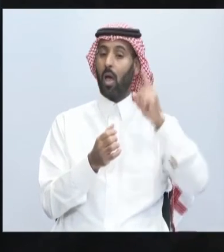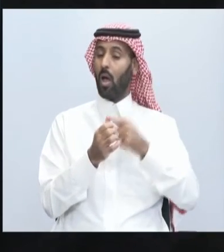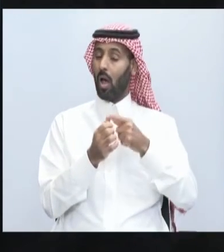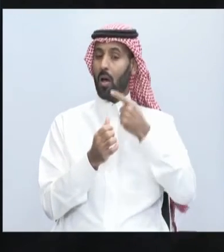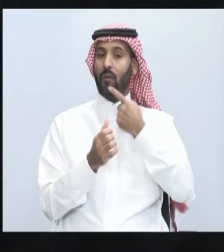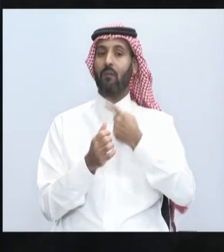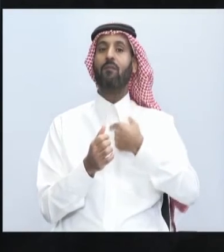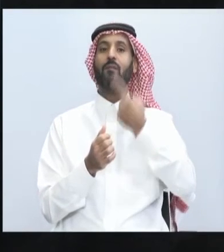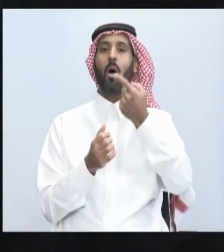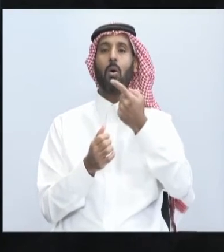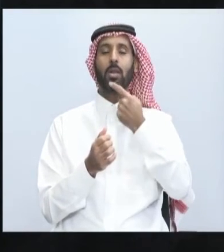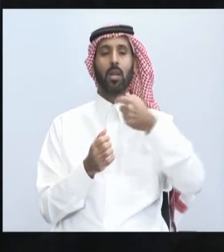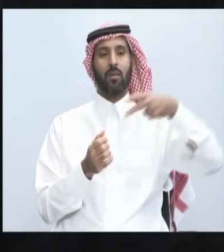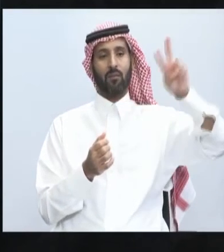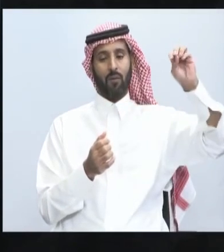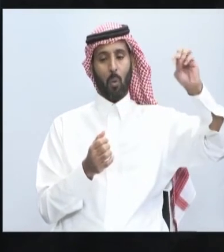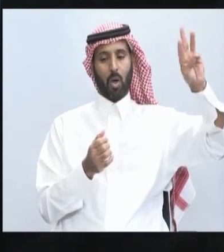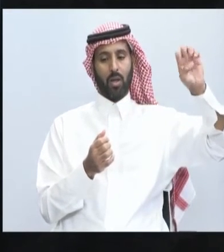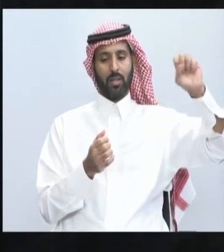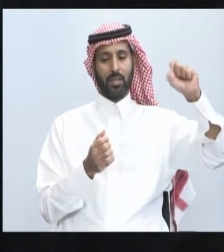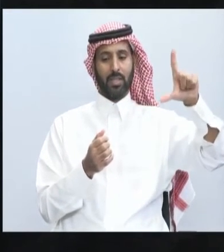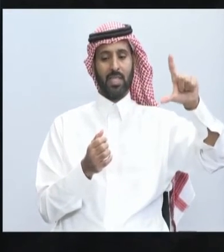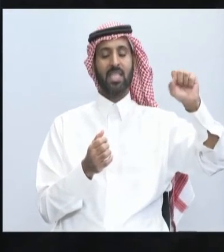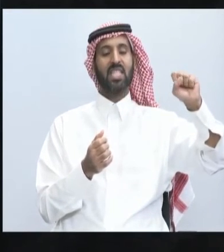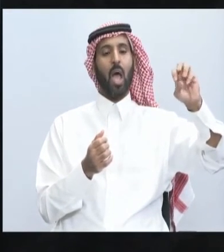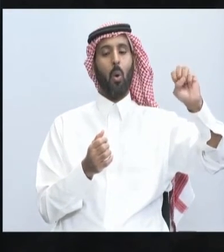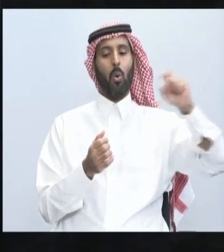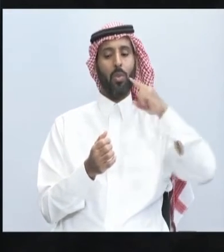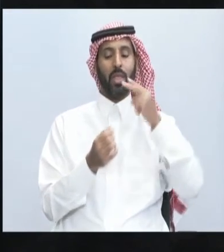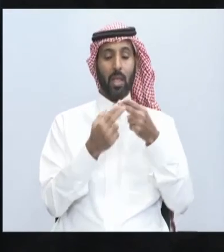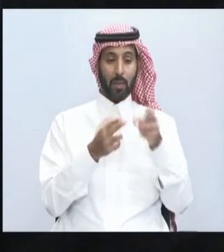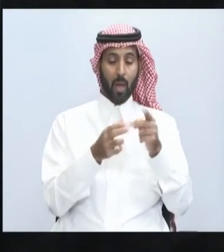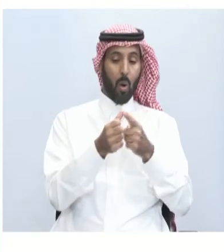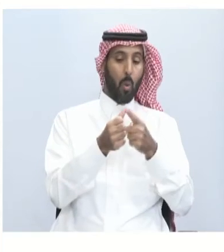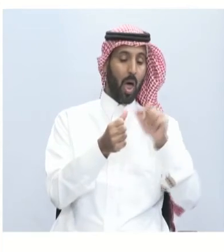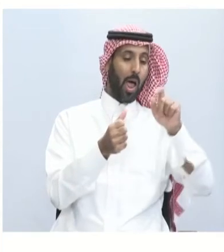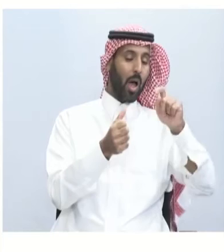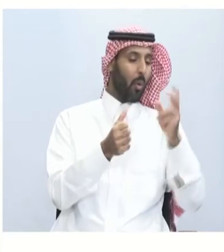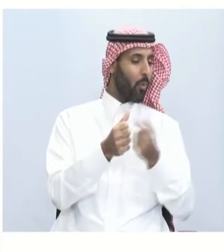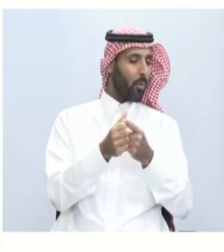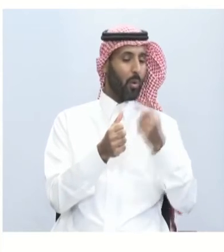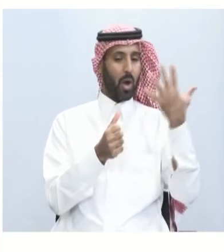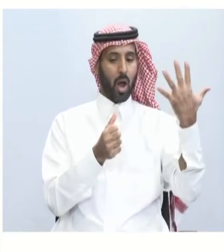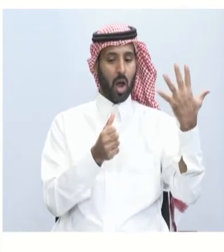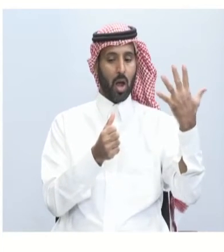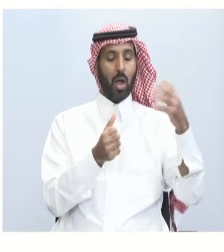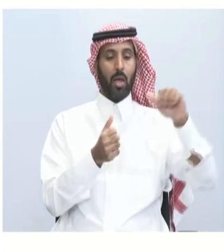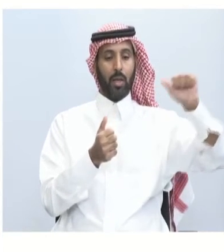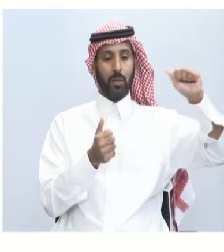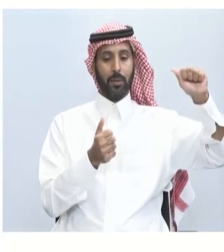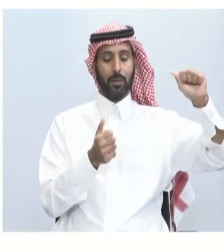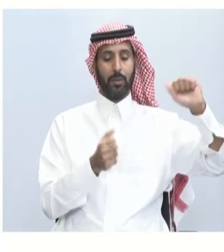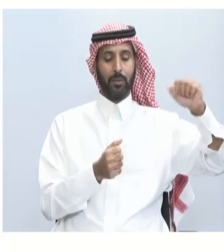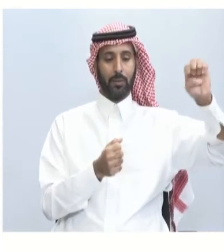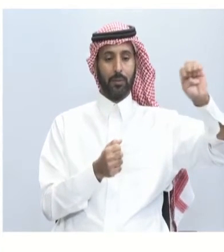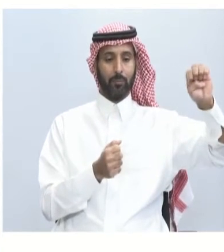vowel sounds? The vowel sounds that the words that begin with these letters, which is A,